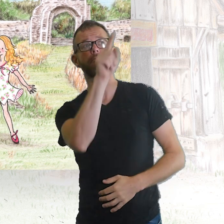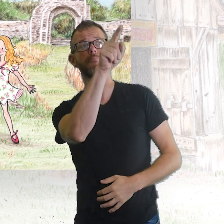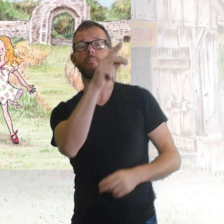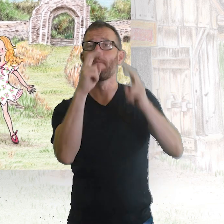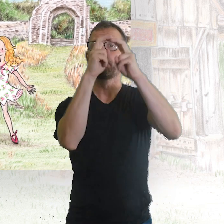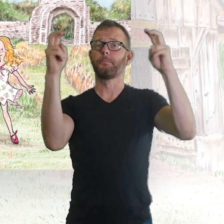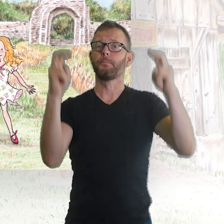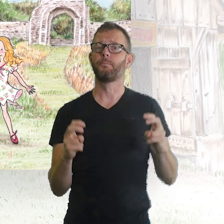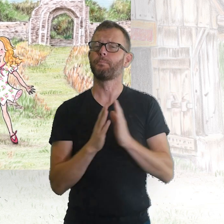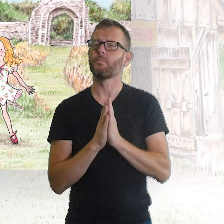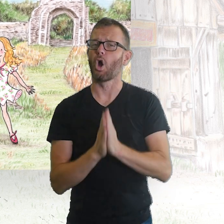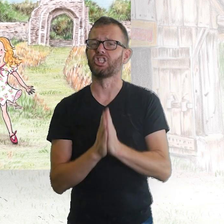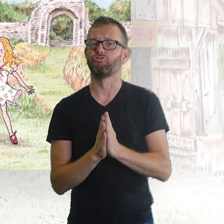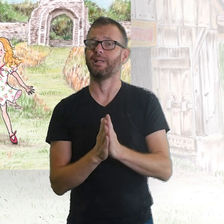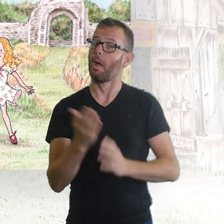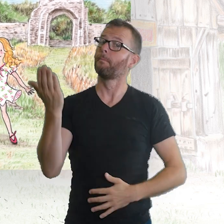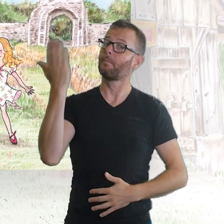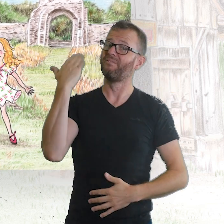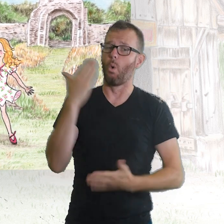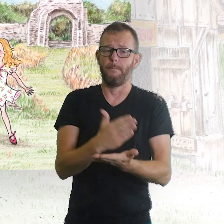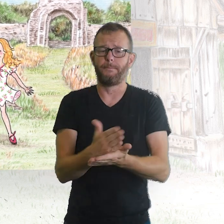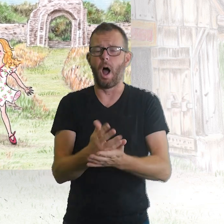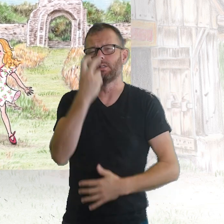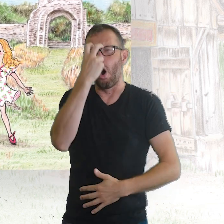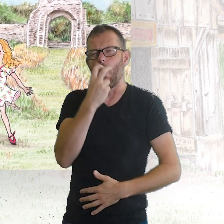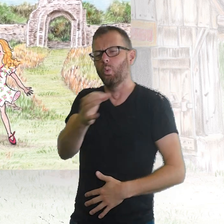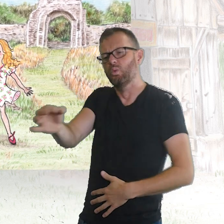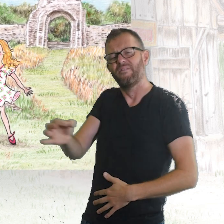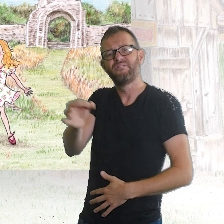The monastery was once part of the old village.